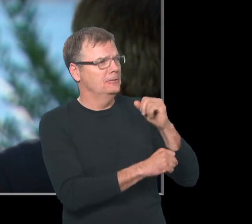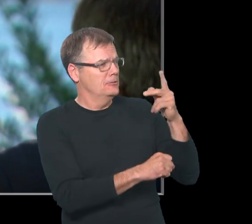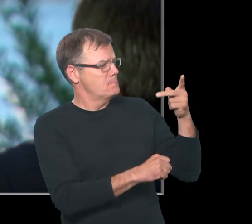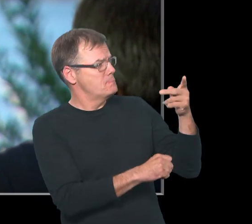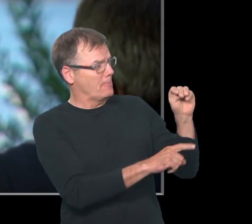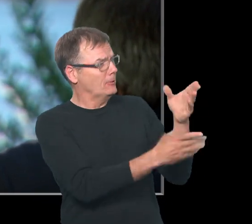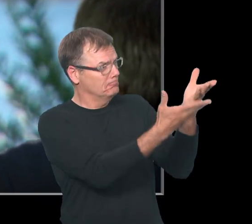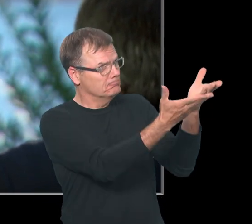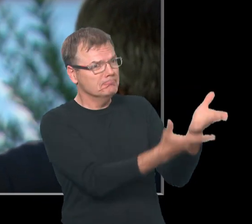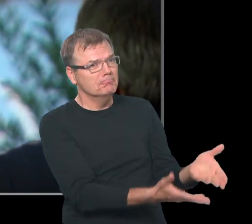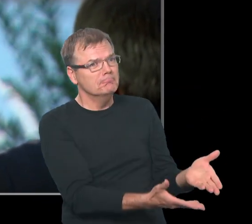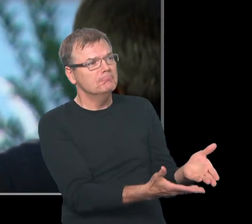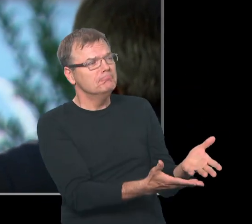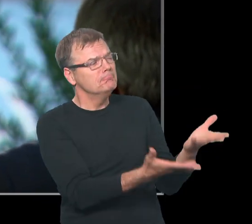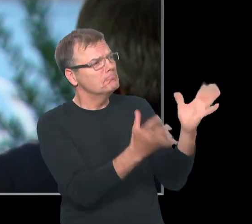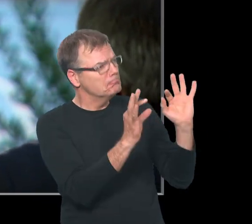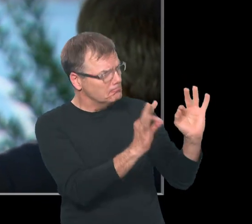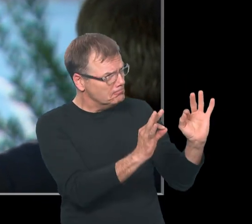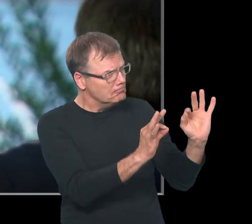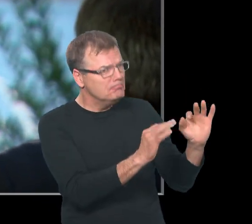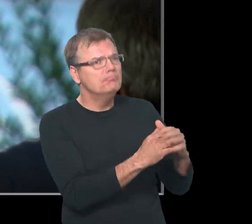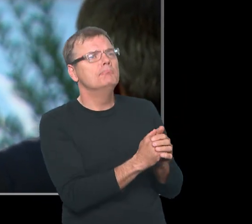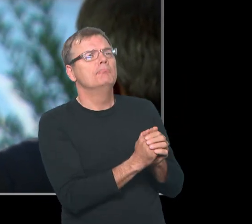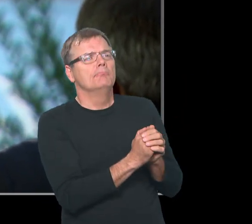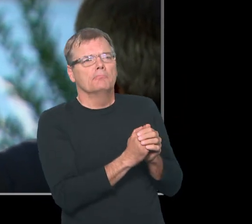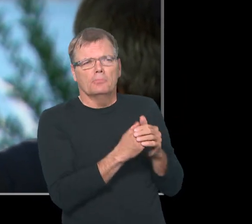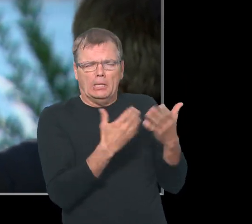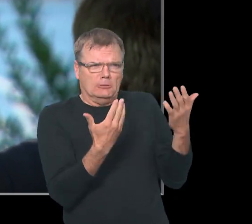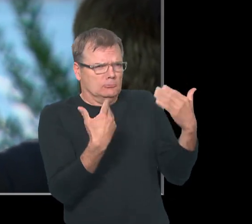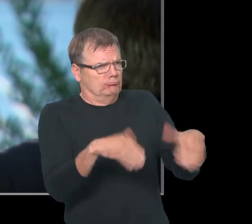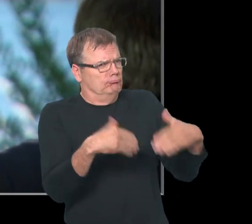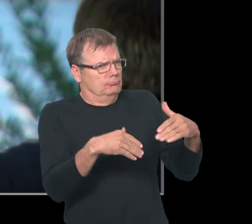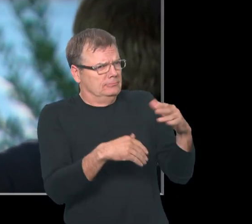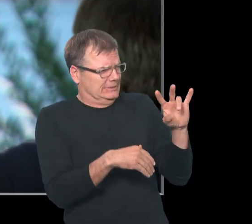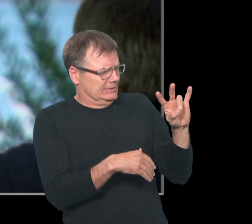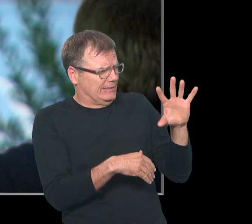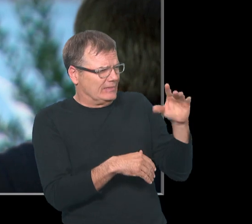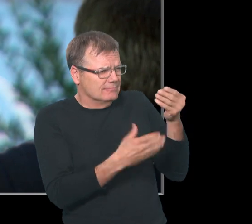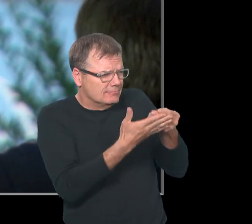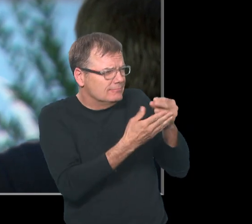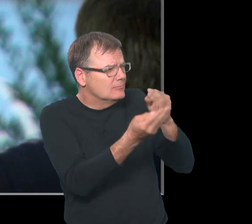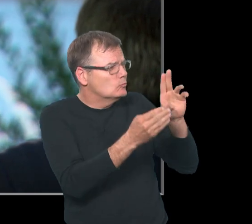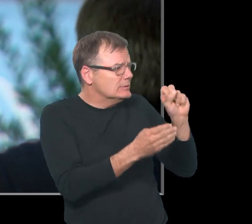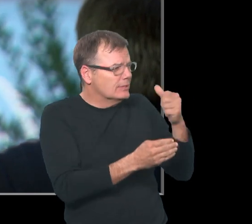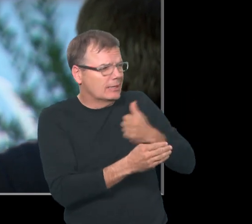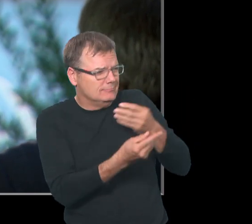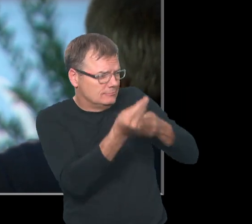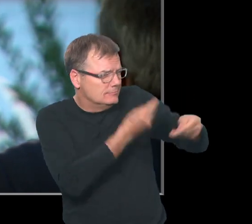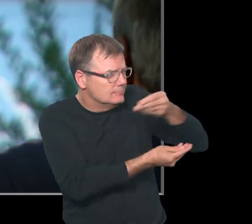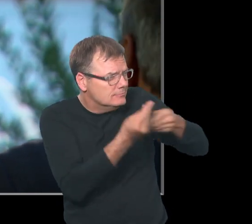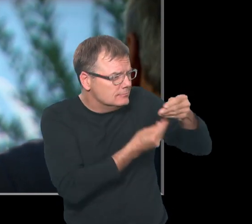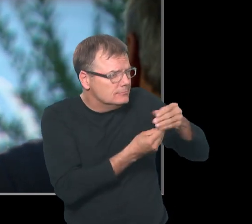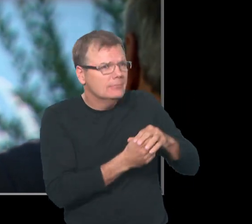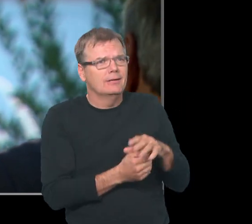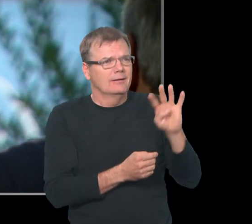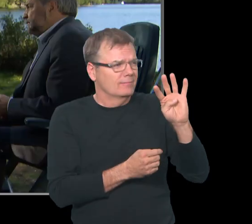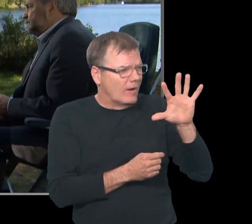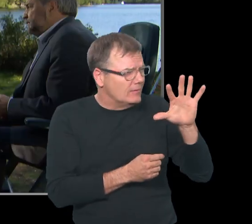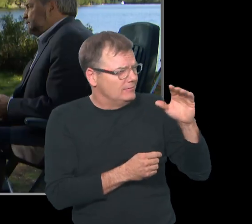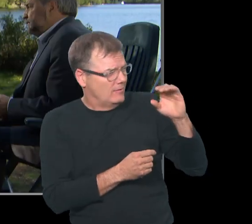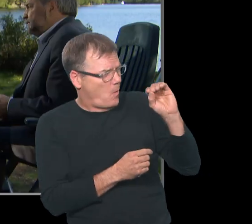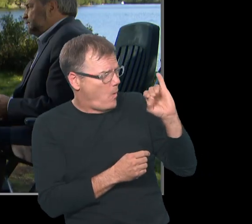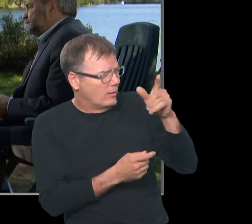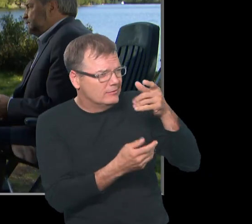75-cent dollar, you've got $45 oil, you're in a recession. What is the first thing you